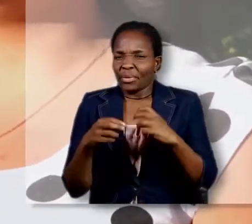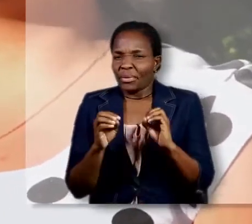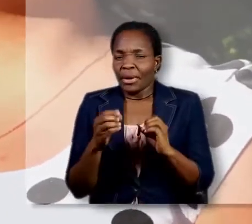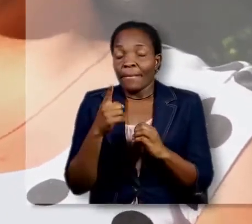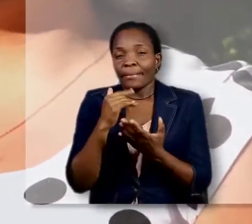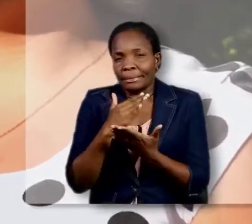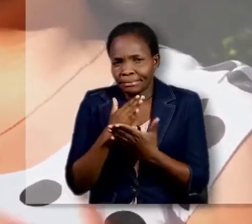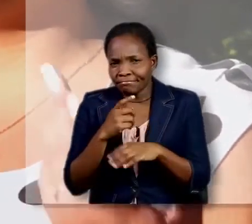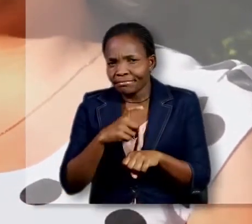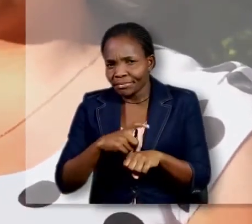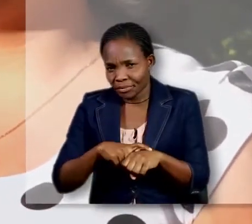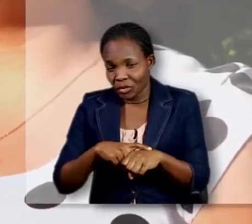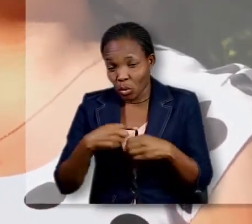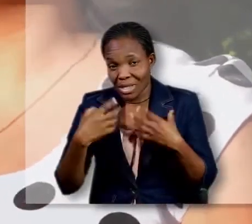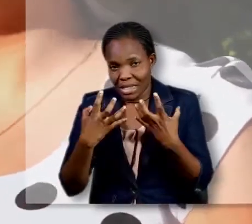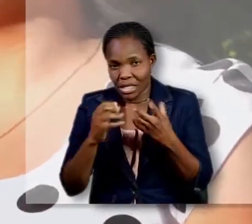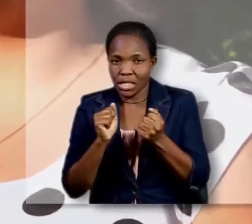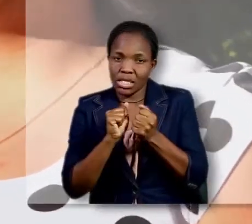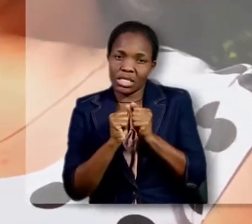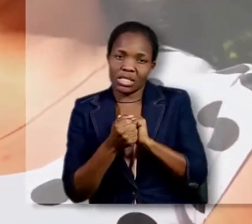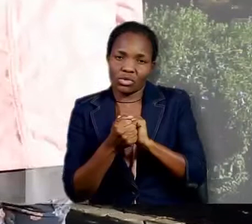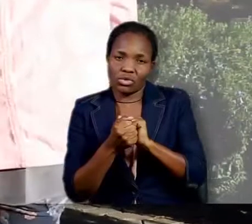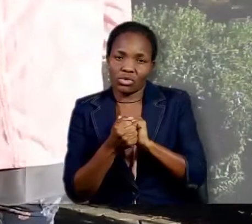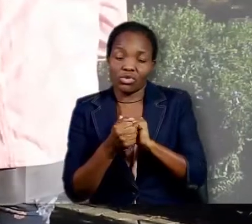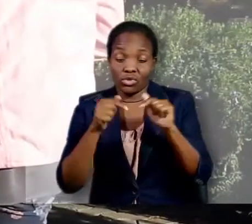can be a change in Africa.